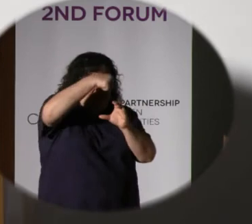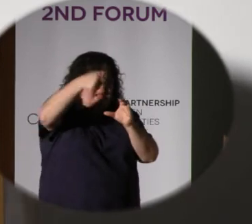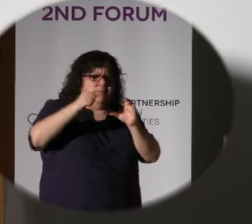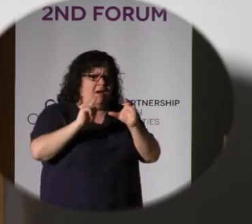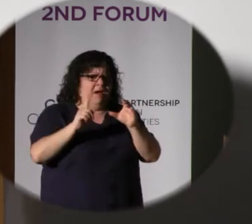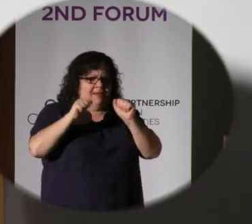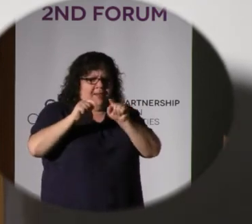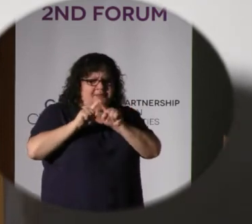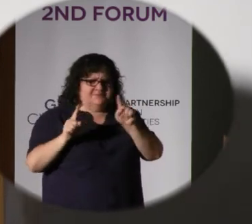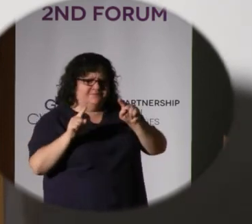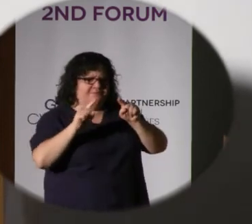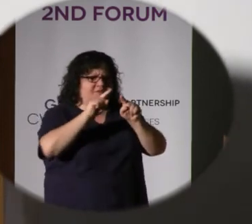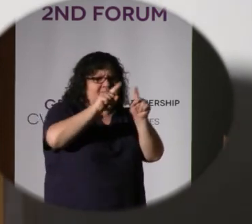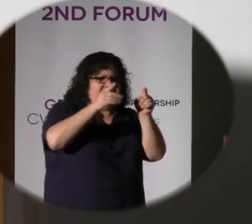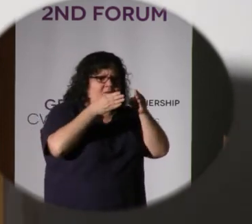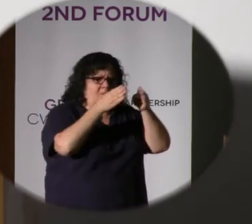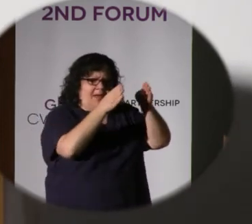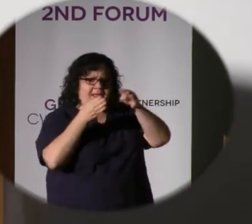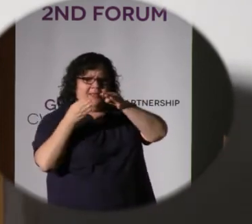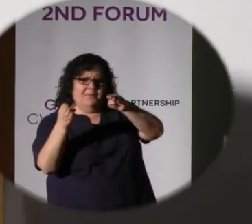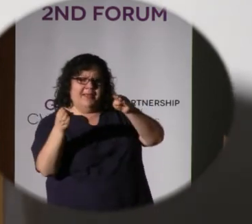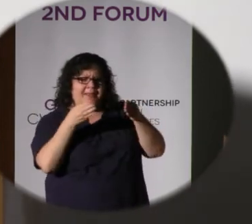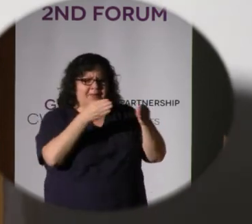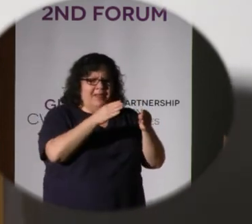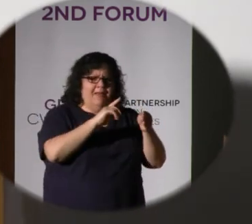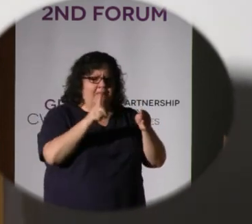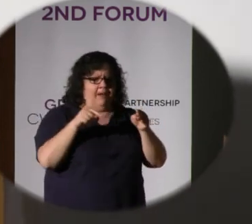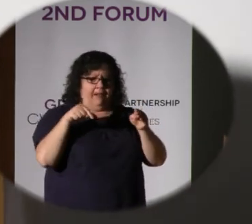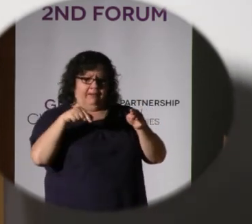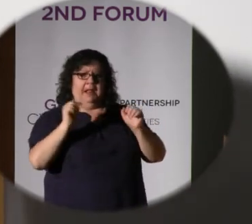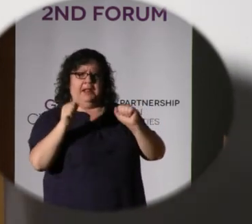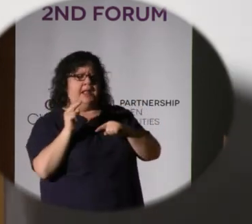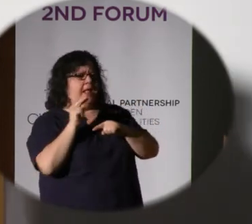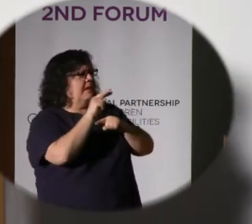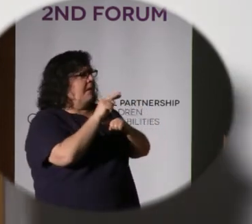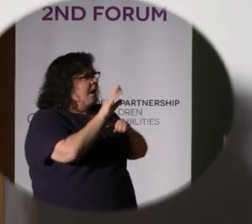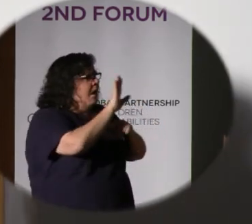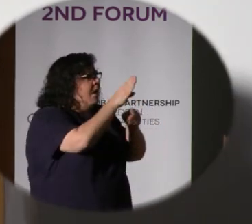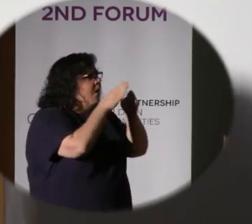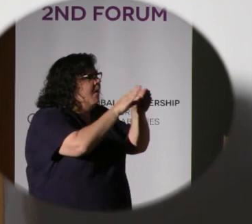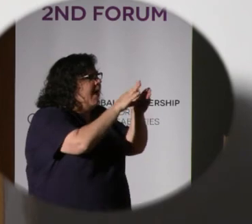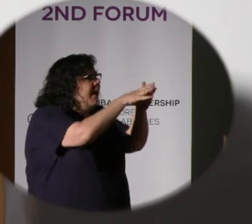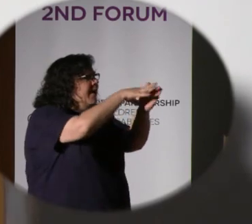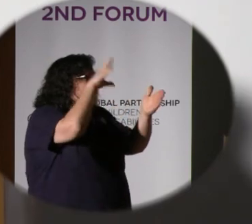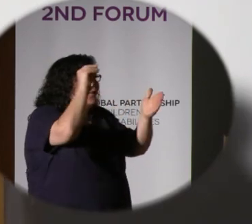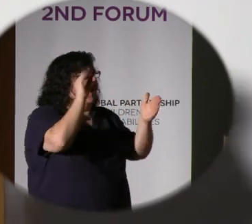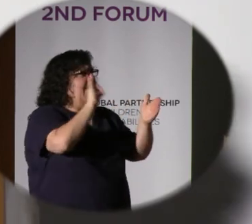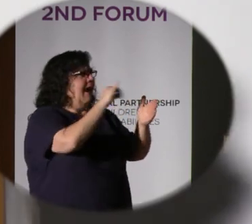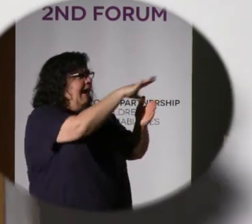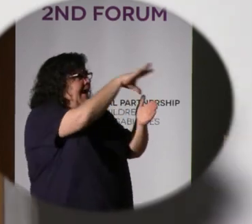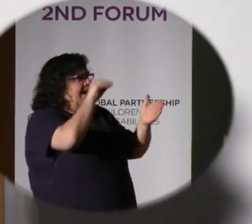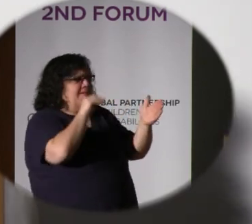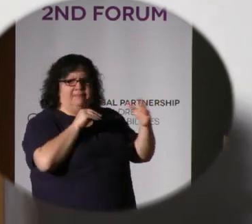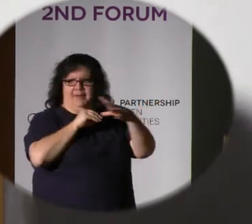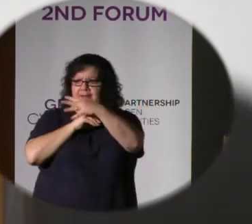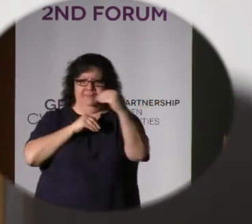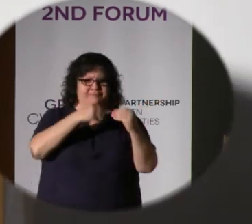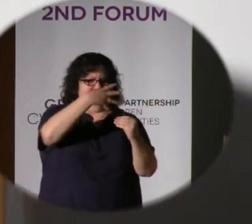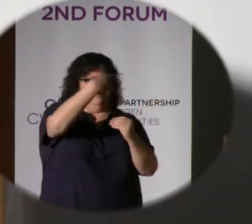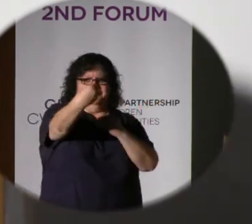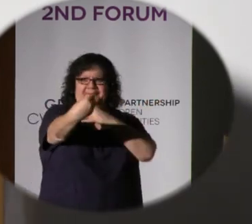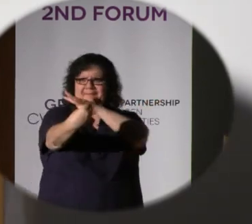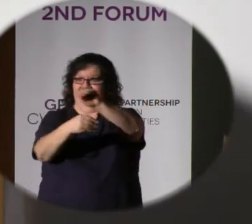countries. I think what comes to mind first is the experience of Vietnam